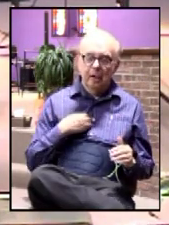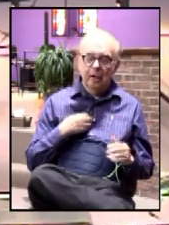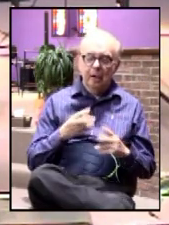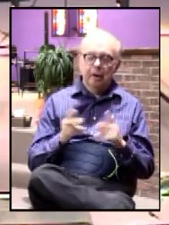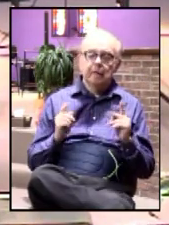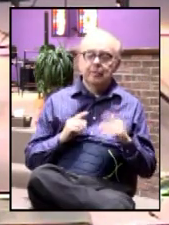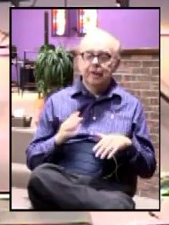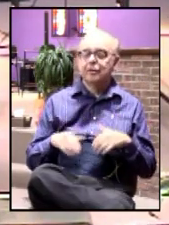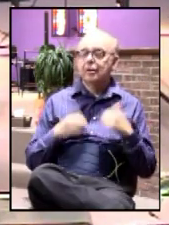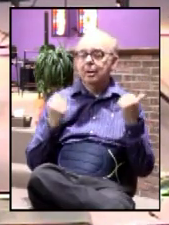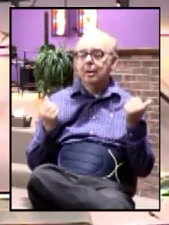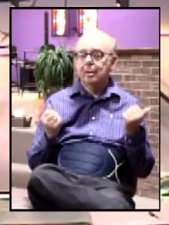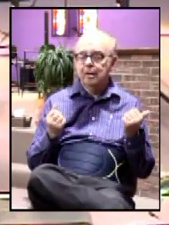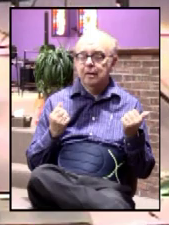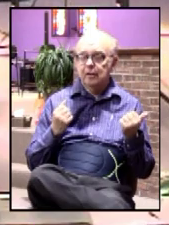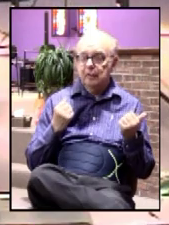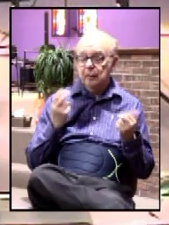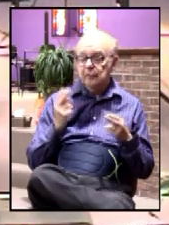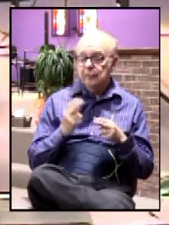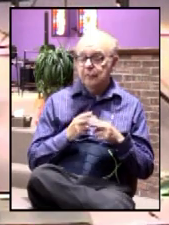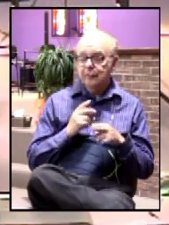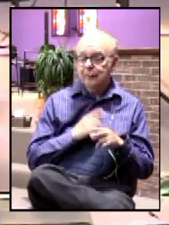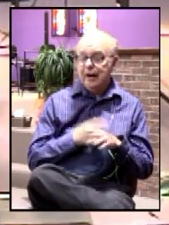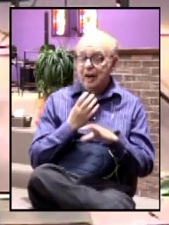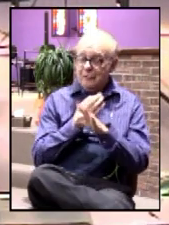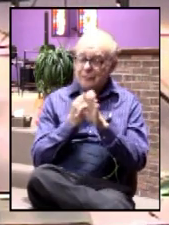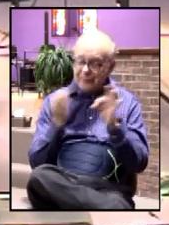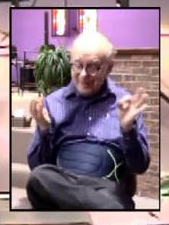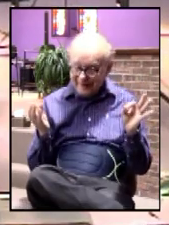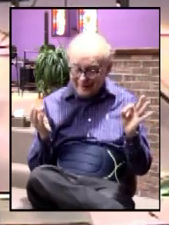go get a place to live for a while.